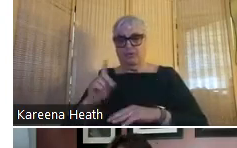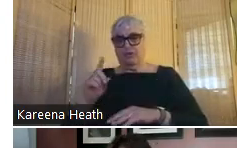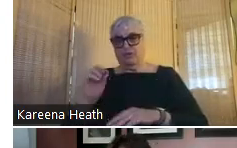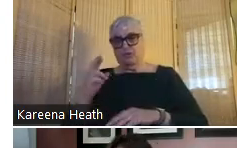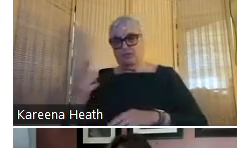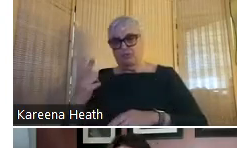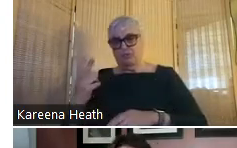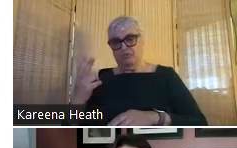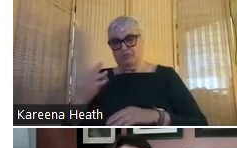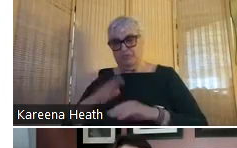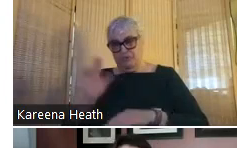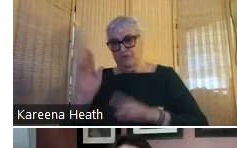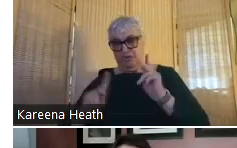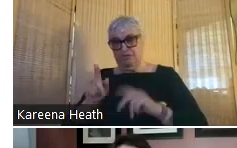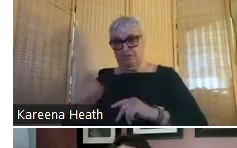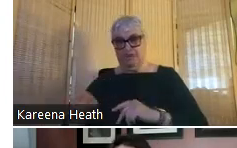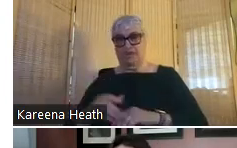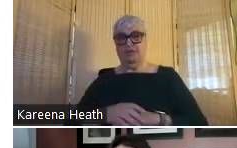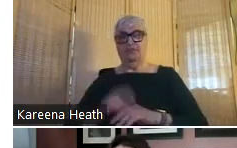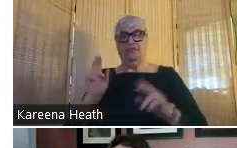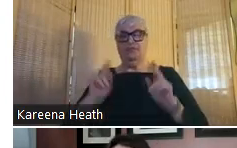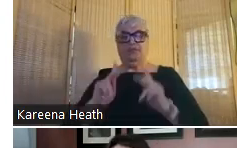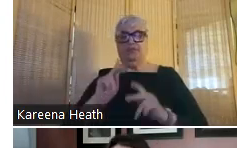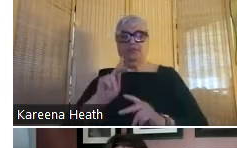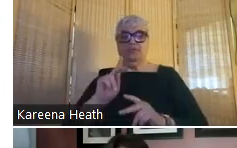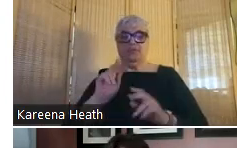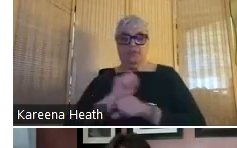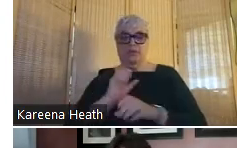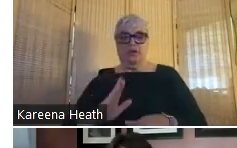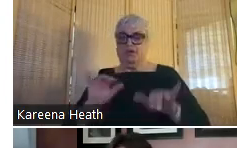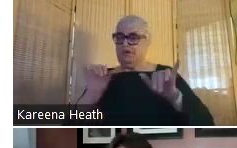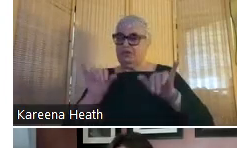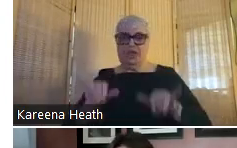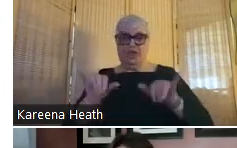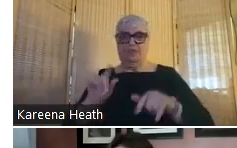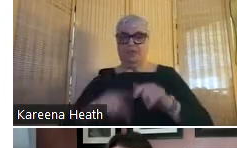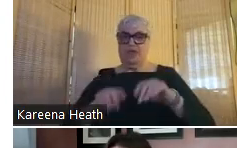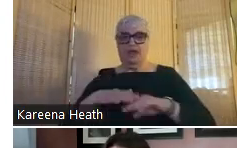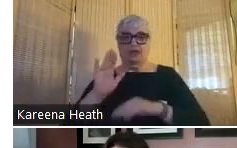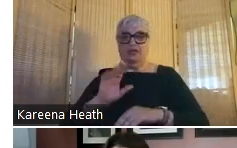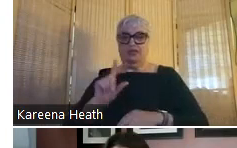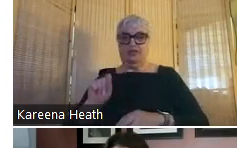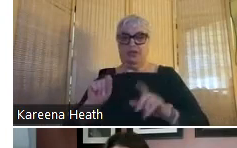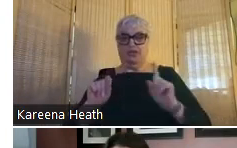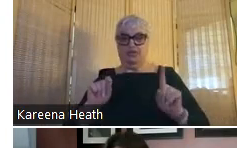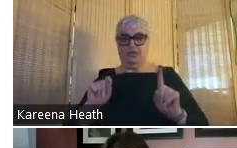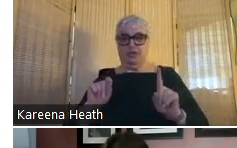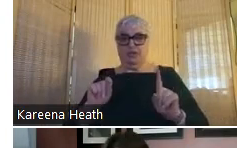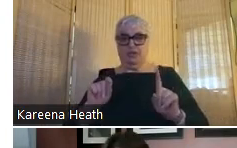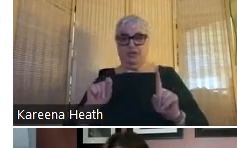are present. The personnel ratio has not changed. It cannot exceed 20:1 at all